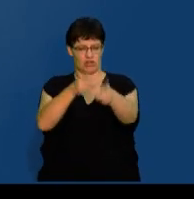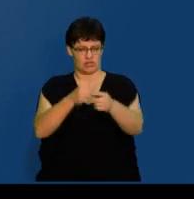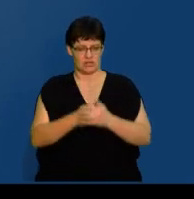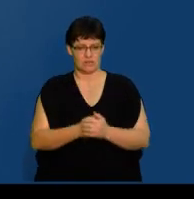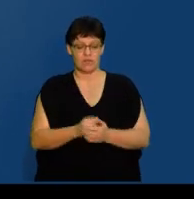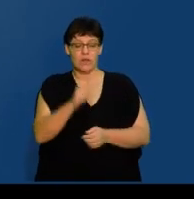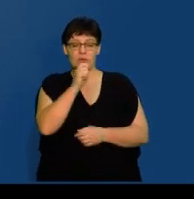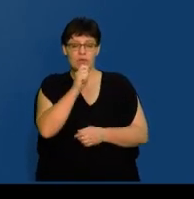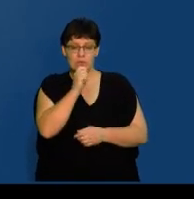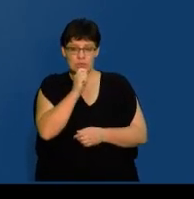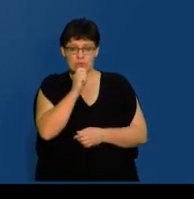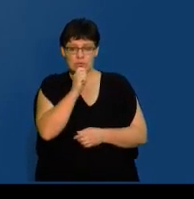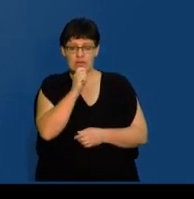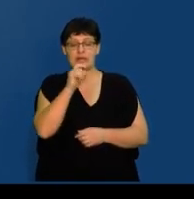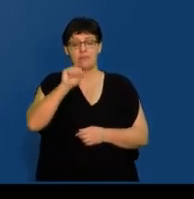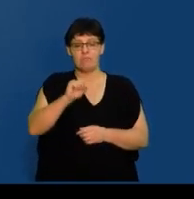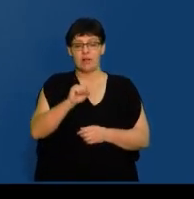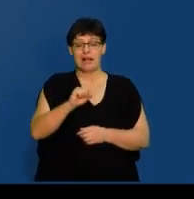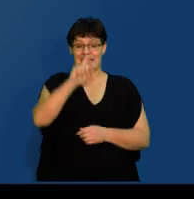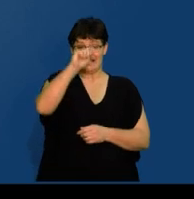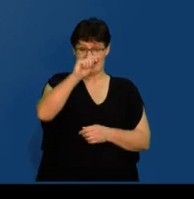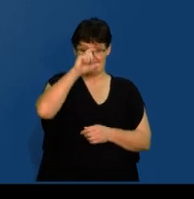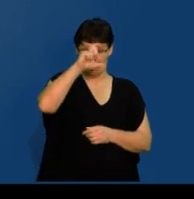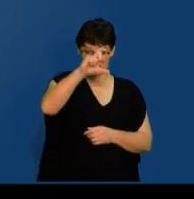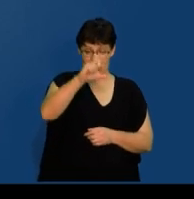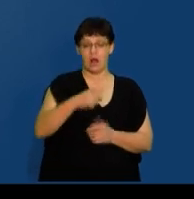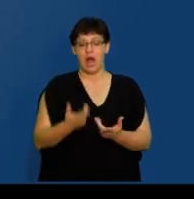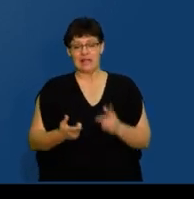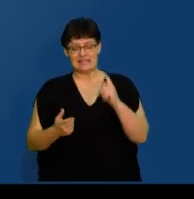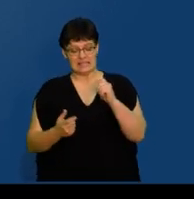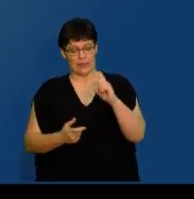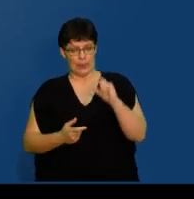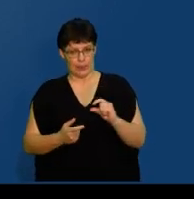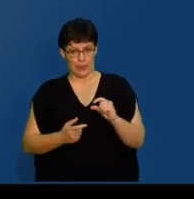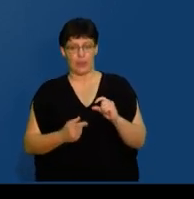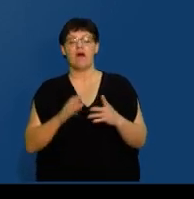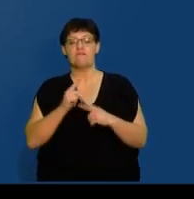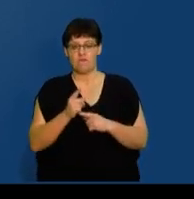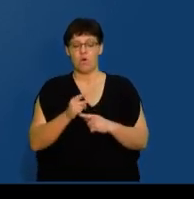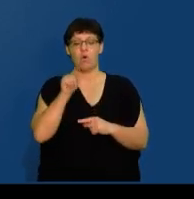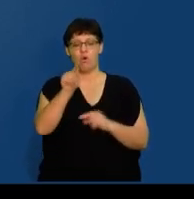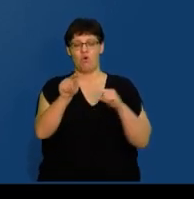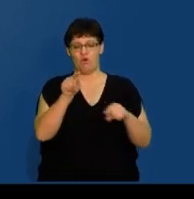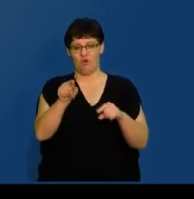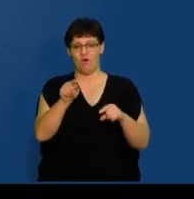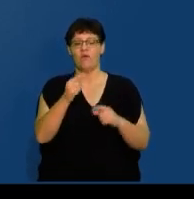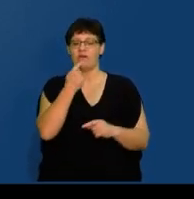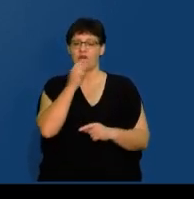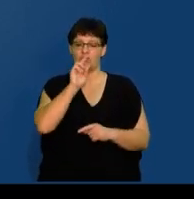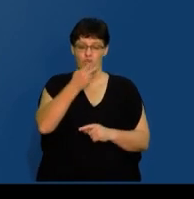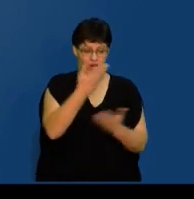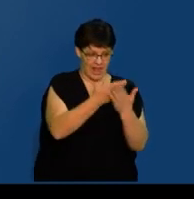Use the symbols capital T and small t for the alleles of tongue